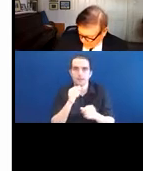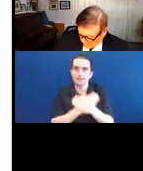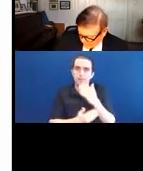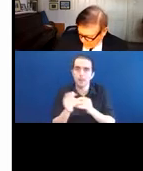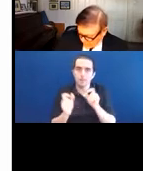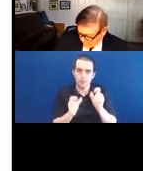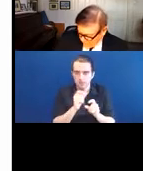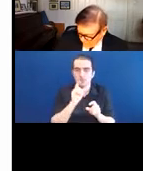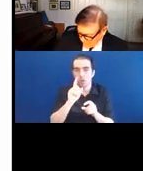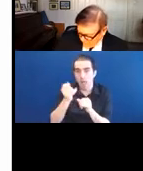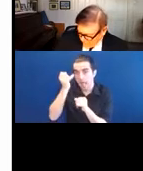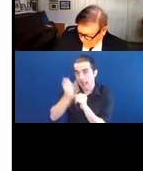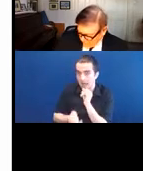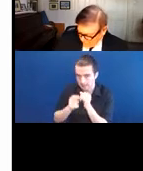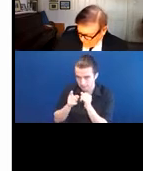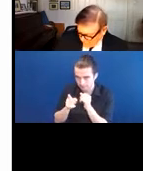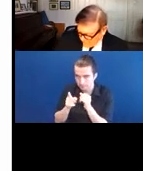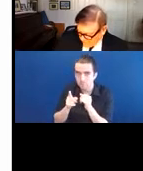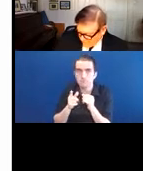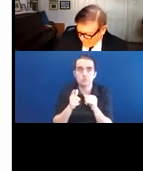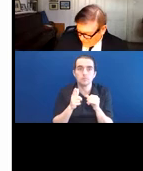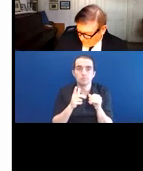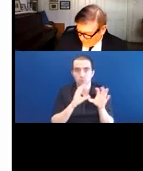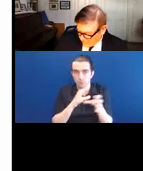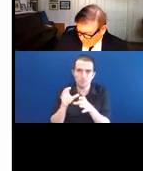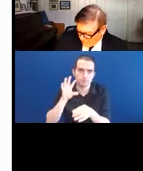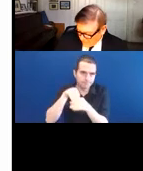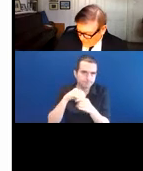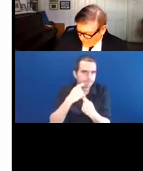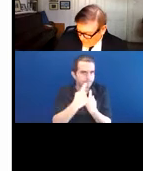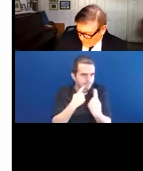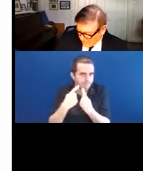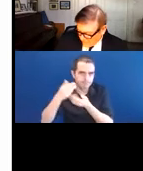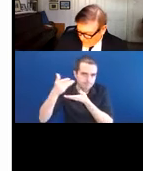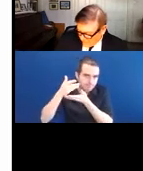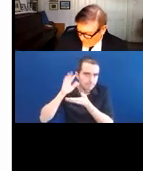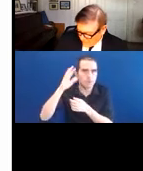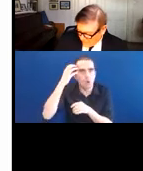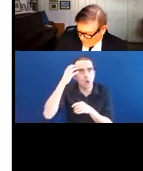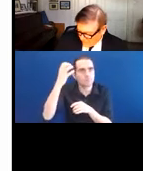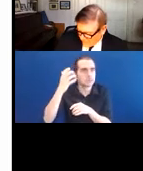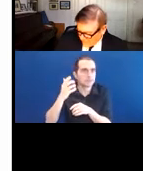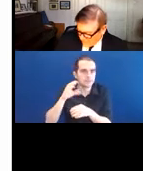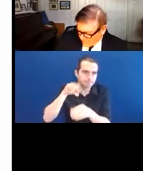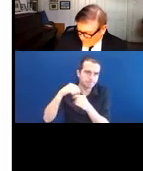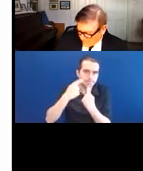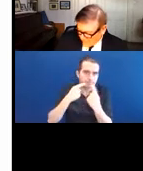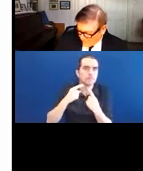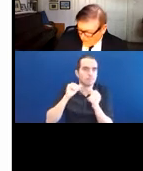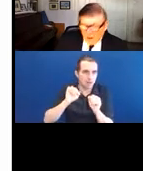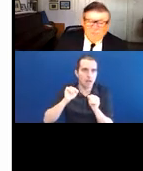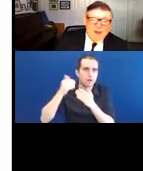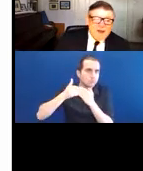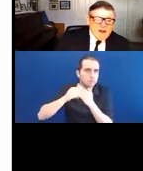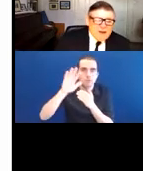keep involving the government in their programs. The private sector should also be involved to promote awareness around disability issues.